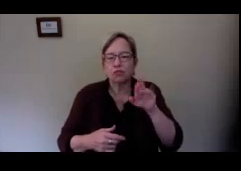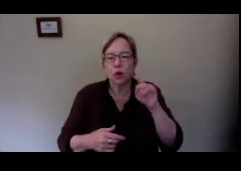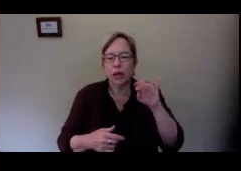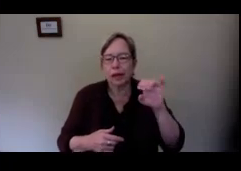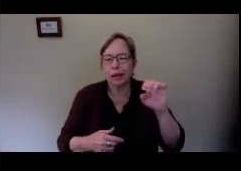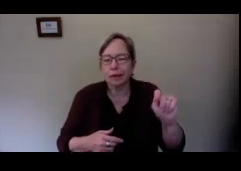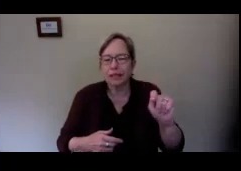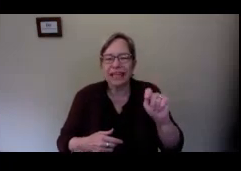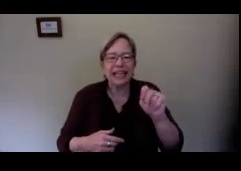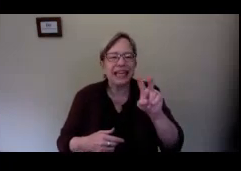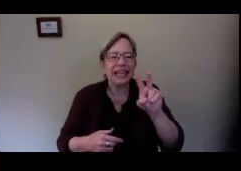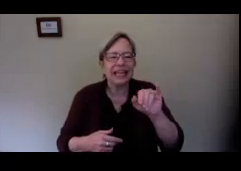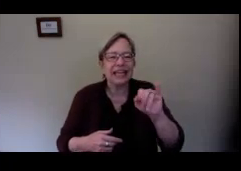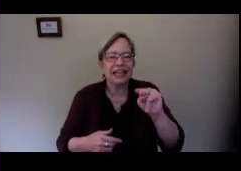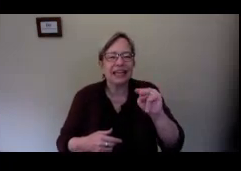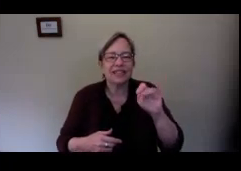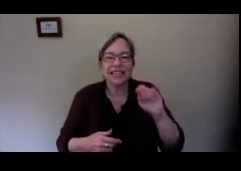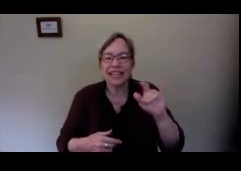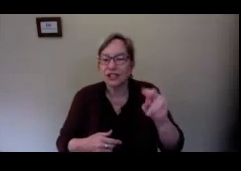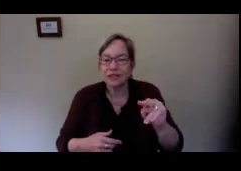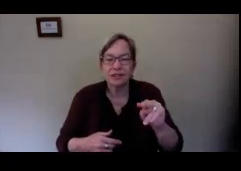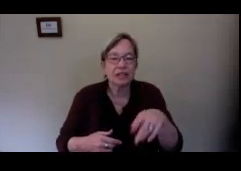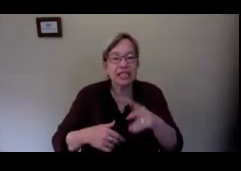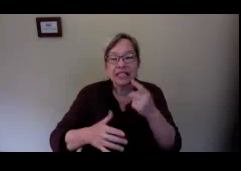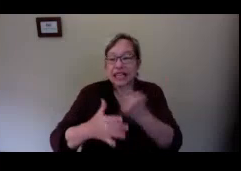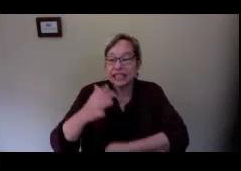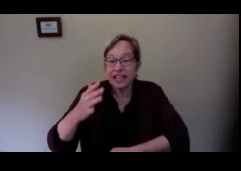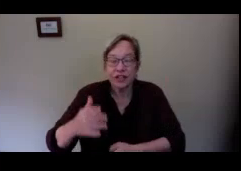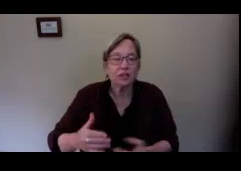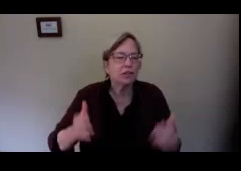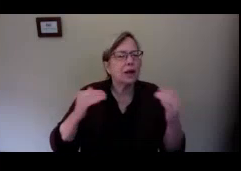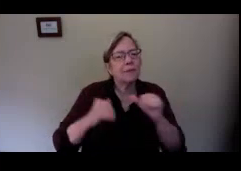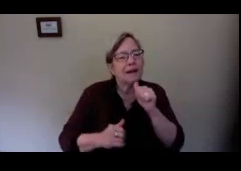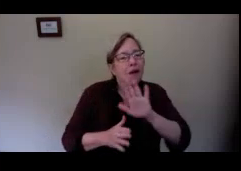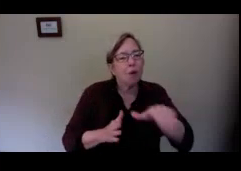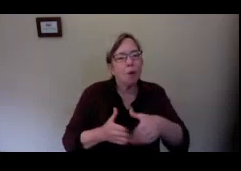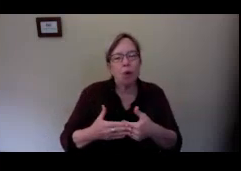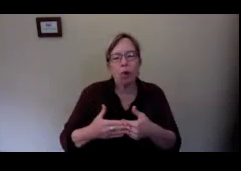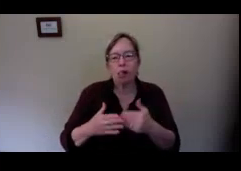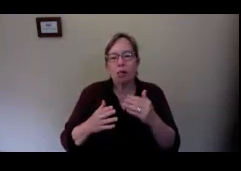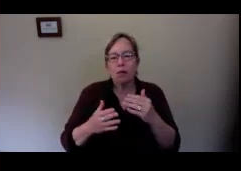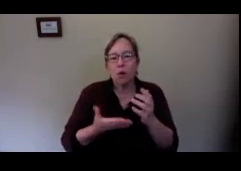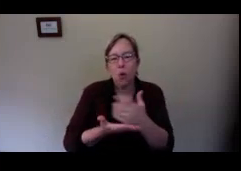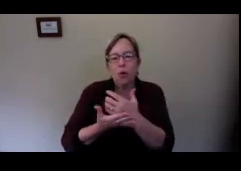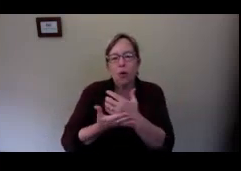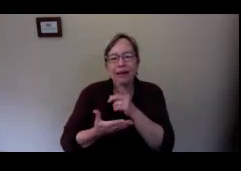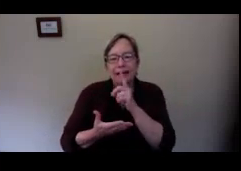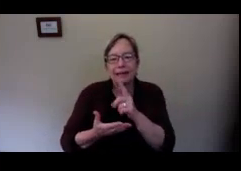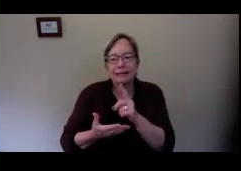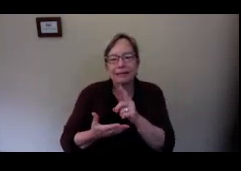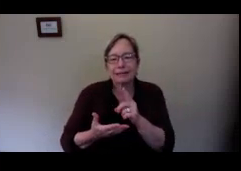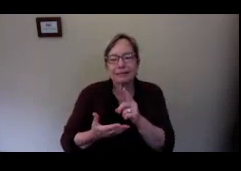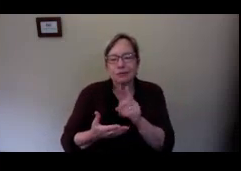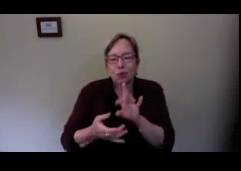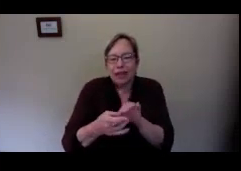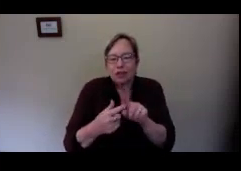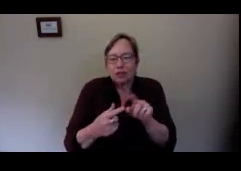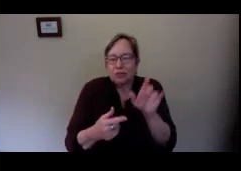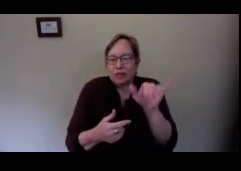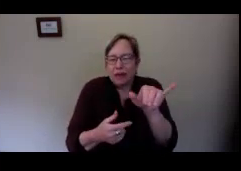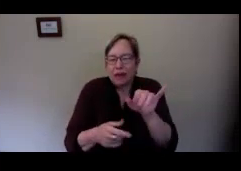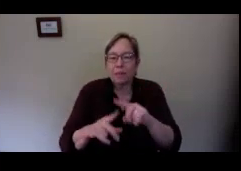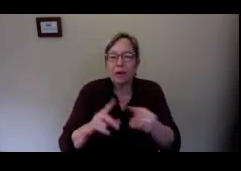all hoarding is a sanitation issue or infestation issue. Although having a